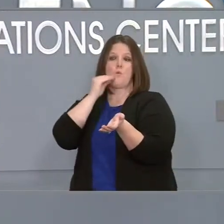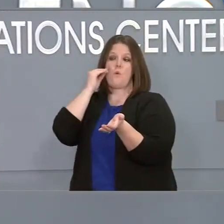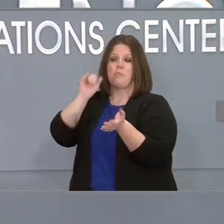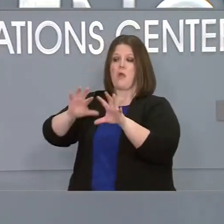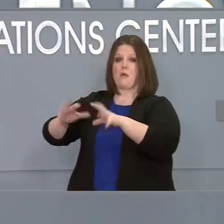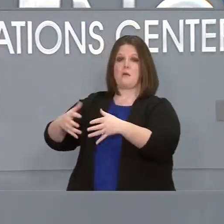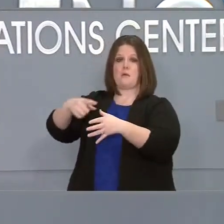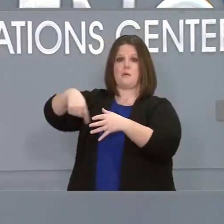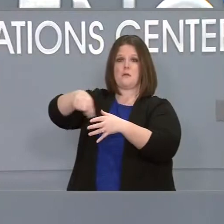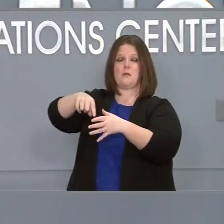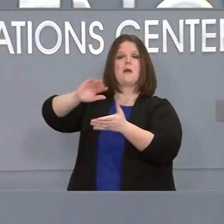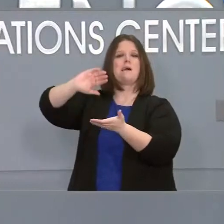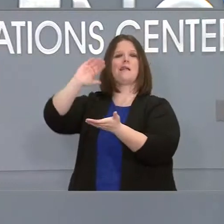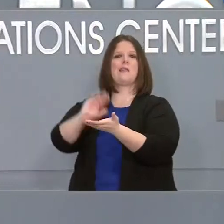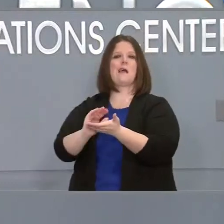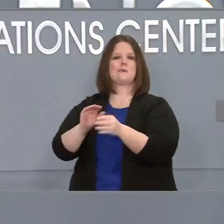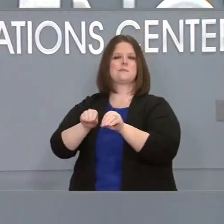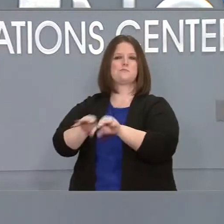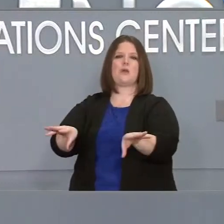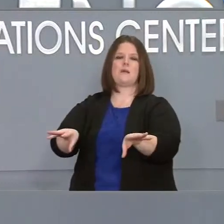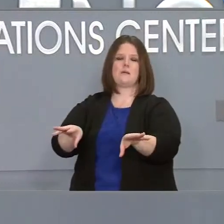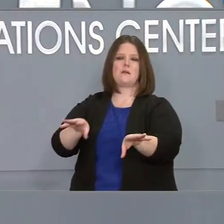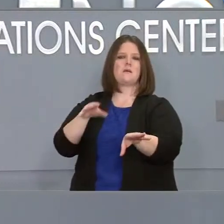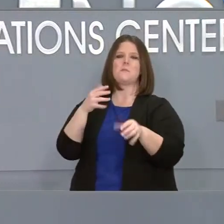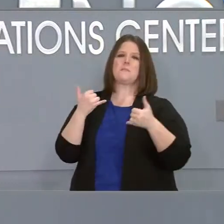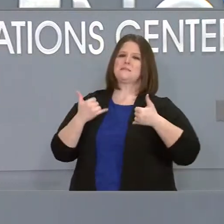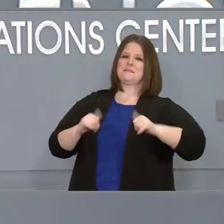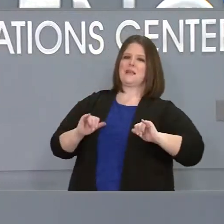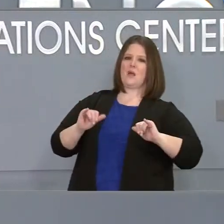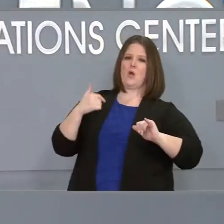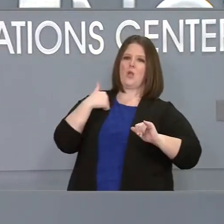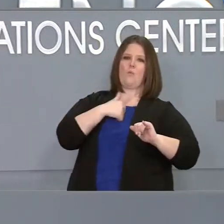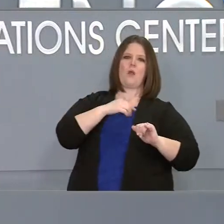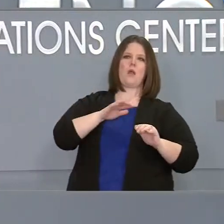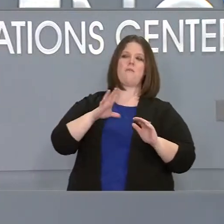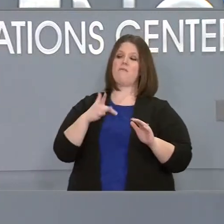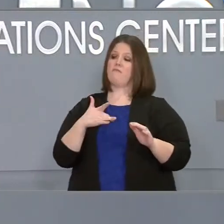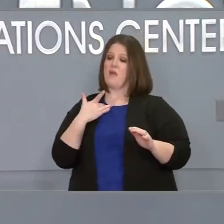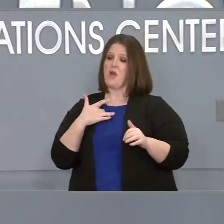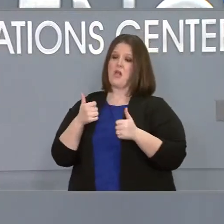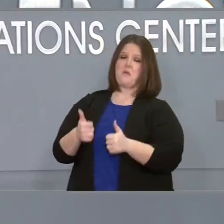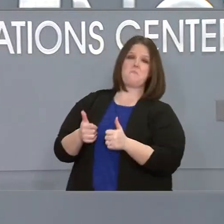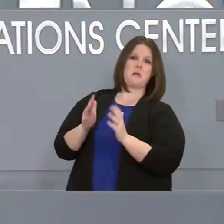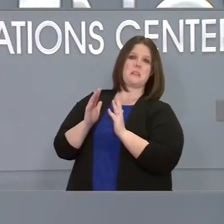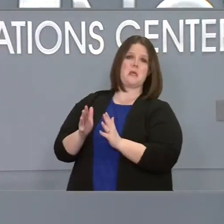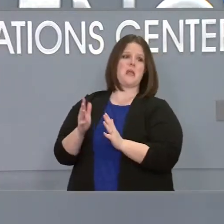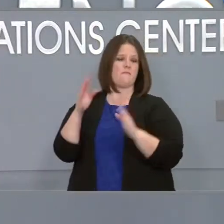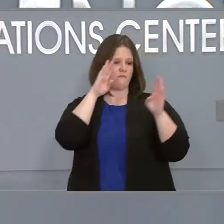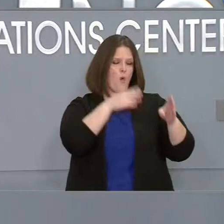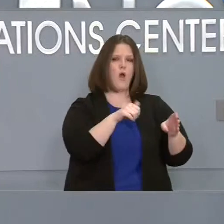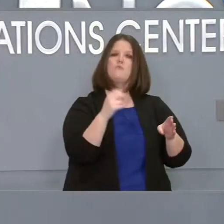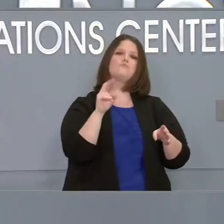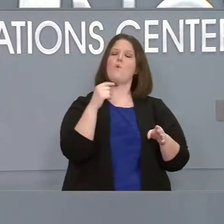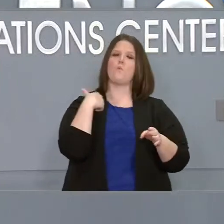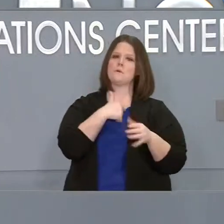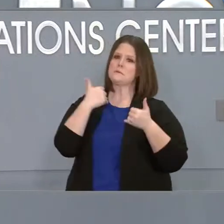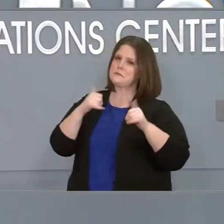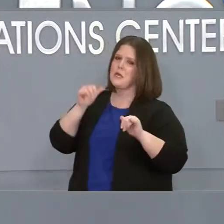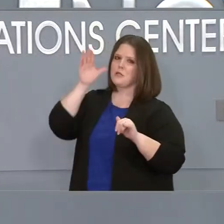are here, but we can't let up on that, so we are still very focused on making sure folks get their boosters. And just to follow up on that, I know